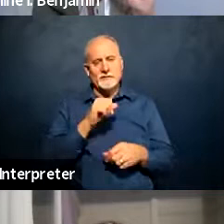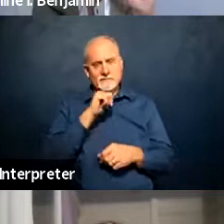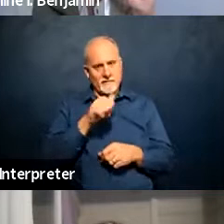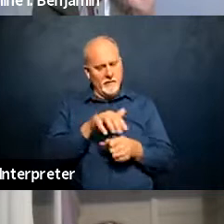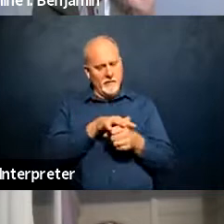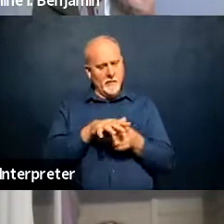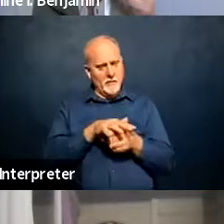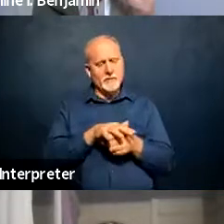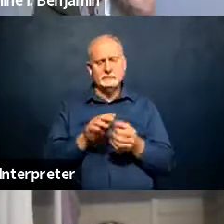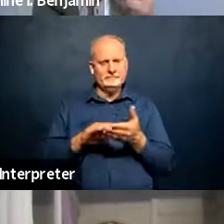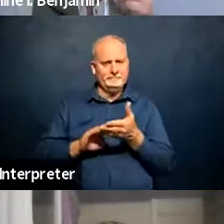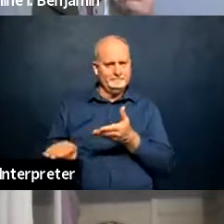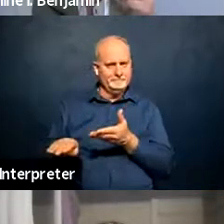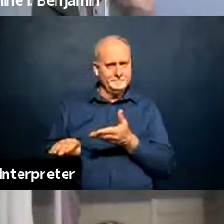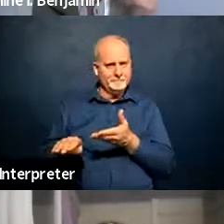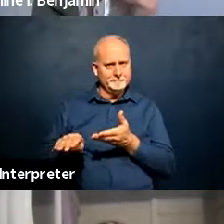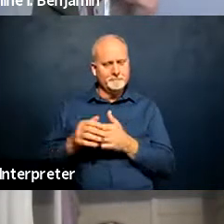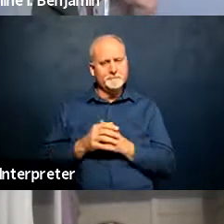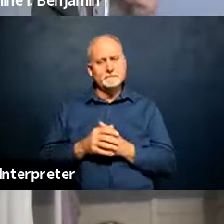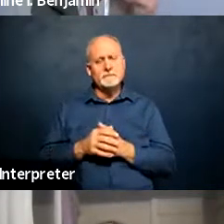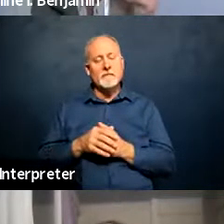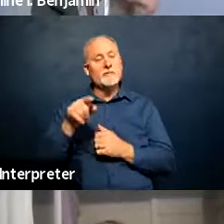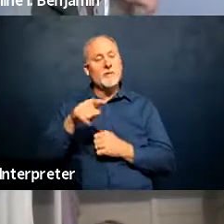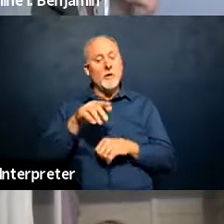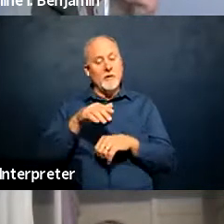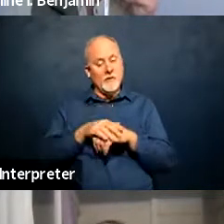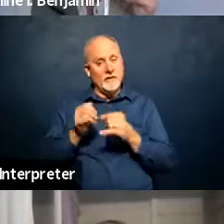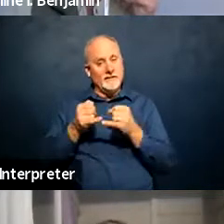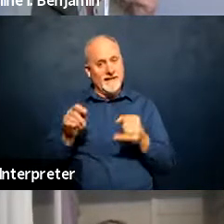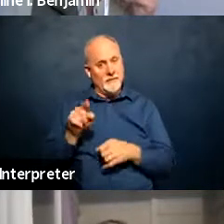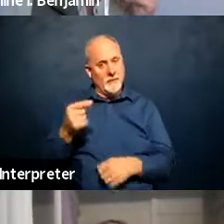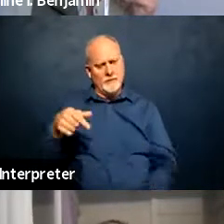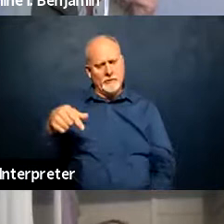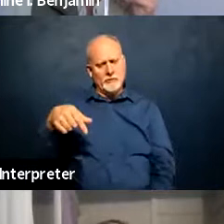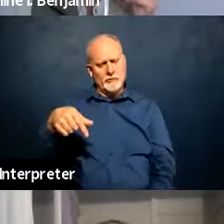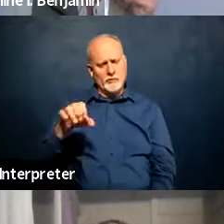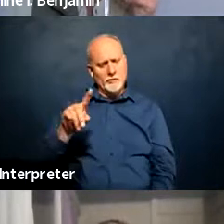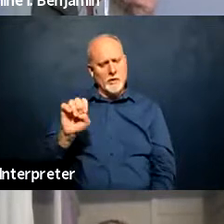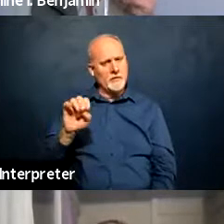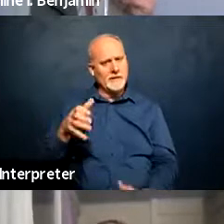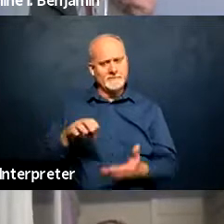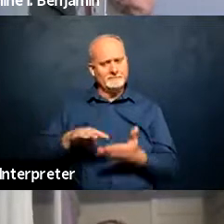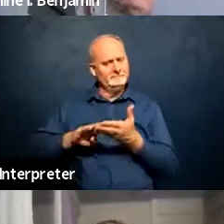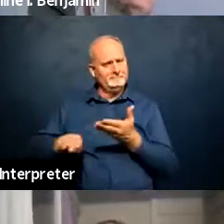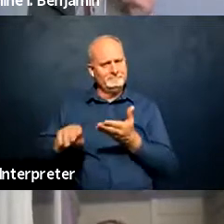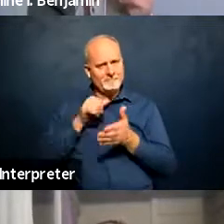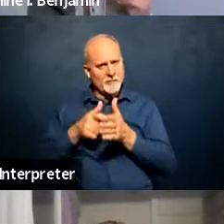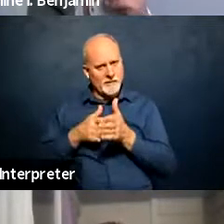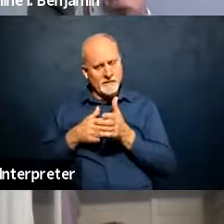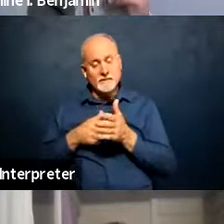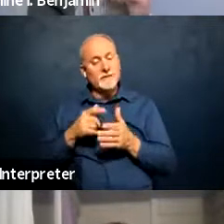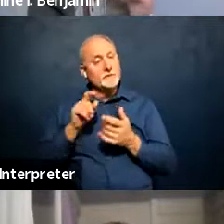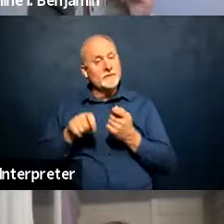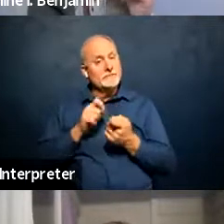local, you're exempt. And those in online only Q code classes are also exempt. The specific requirements